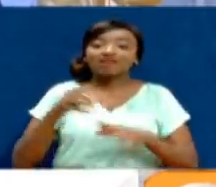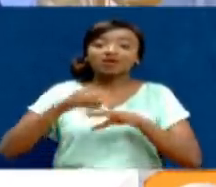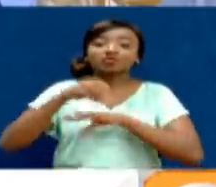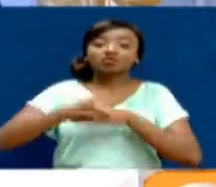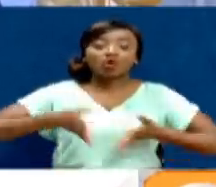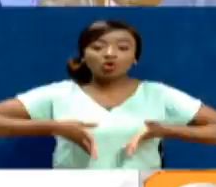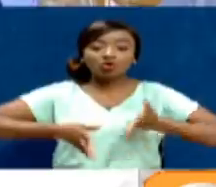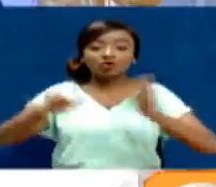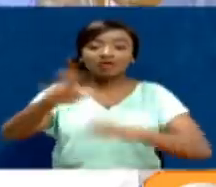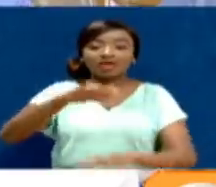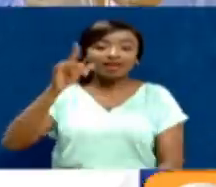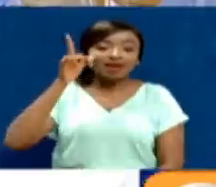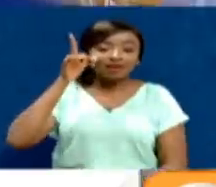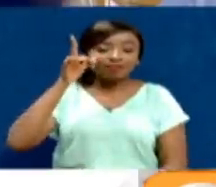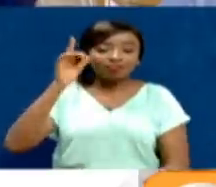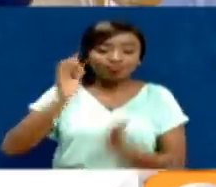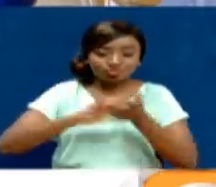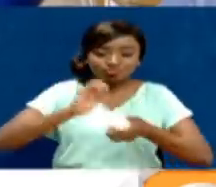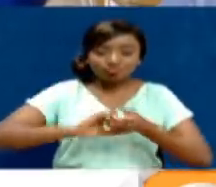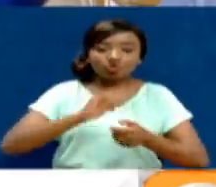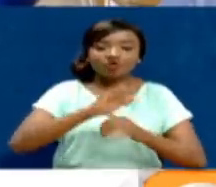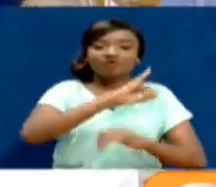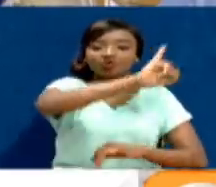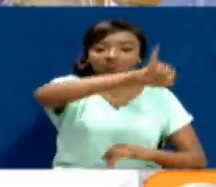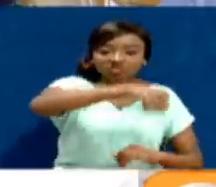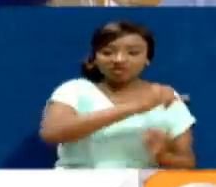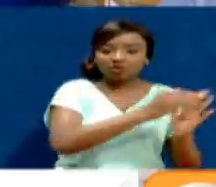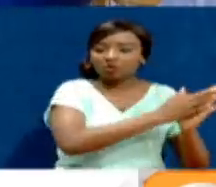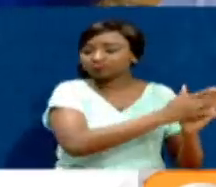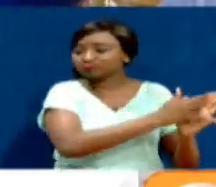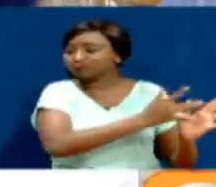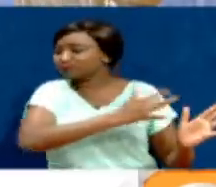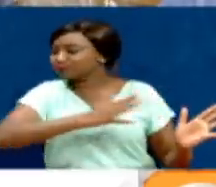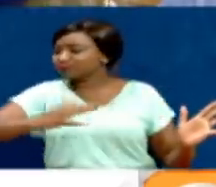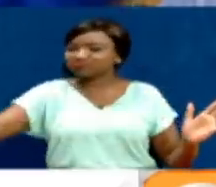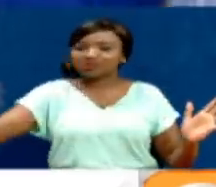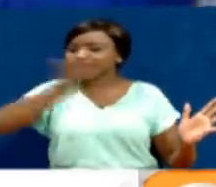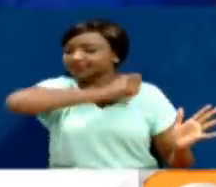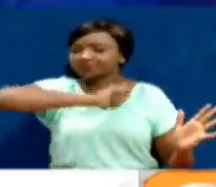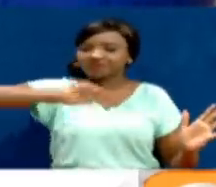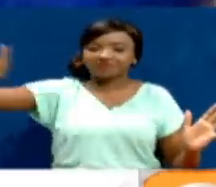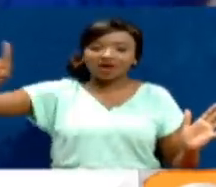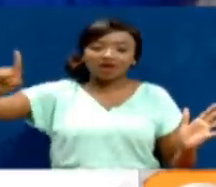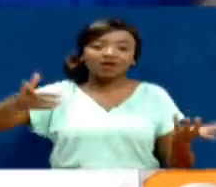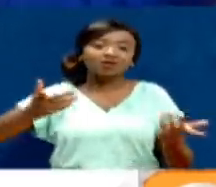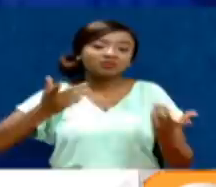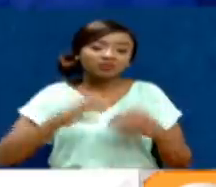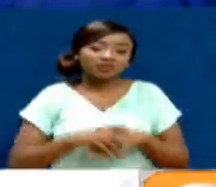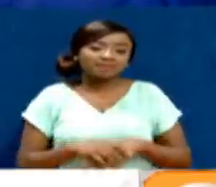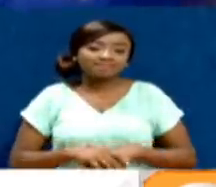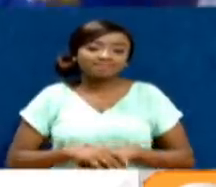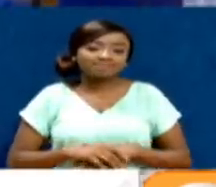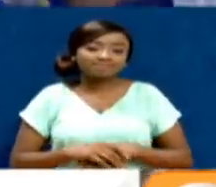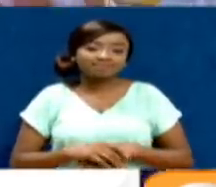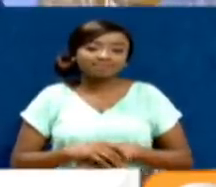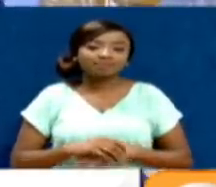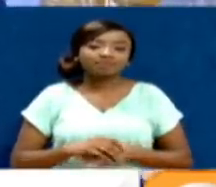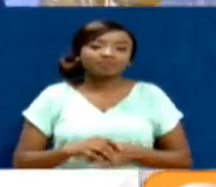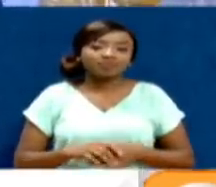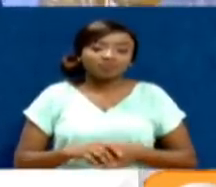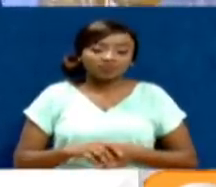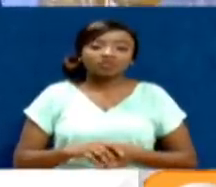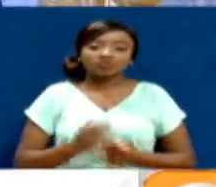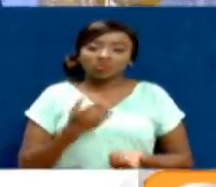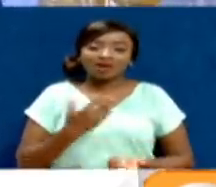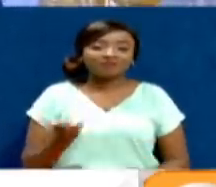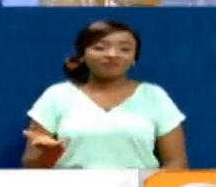in Buruburu, kuanzia Jericho, ambayo imeopen up hiyo barabara yote, outer ring, ilikuwa wende outer ring, Kangundo Road, maupuzi upuzi. But today